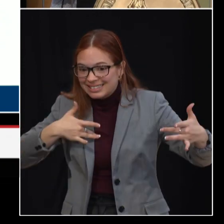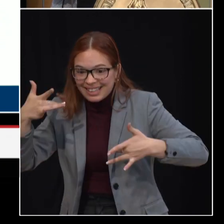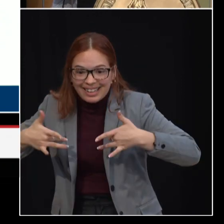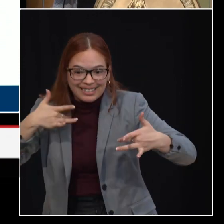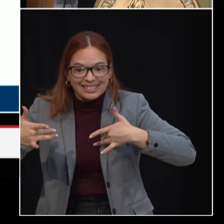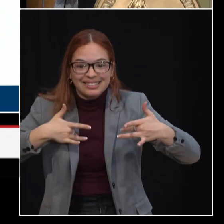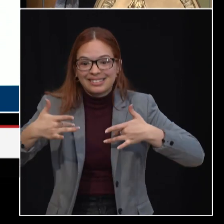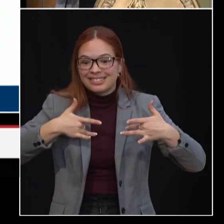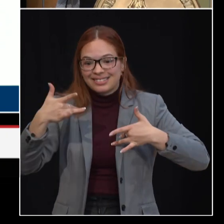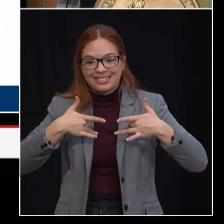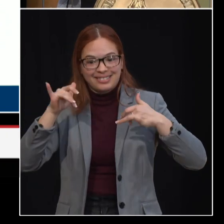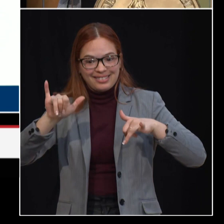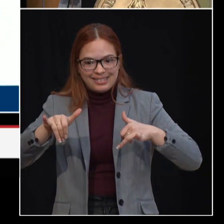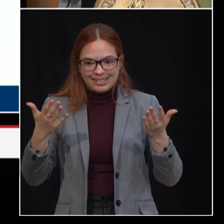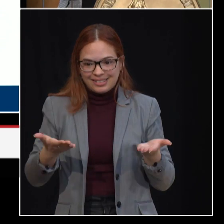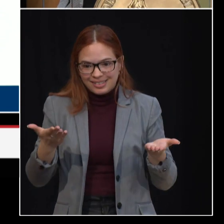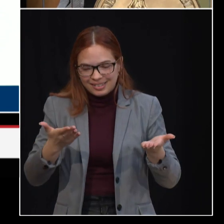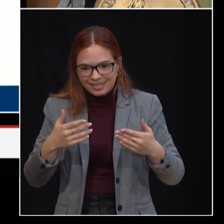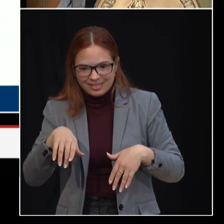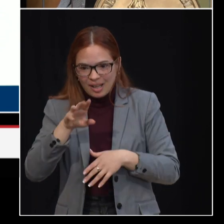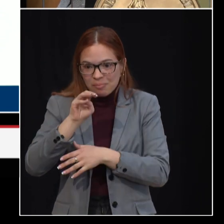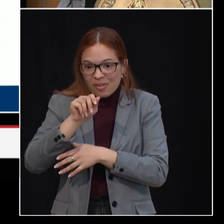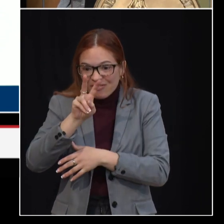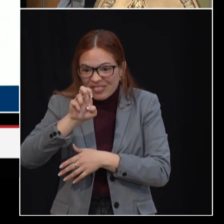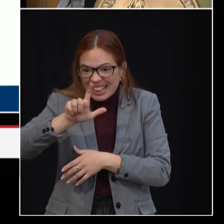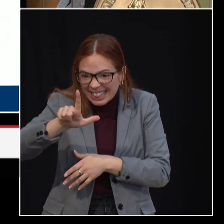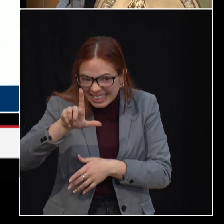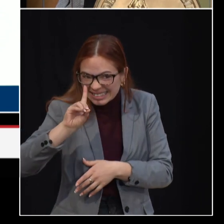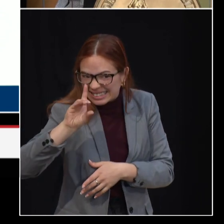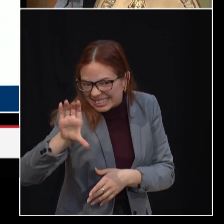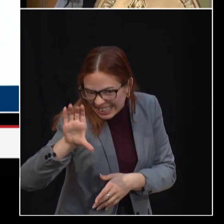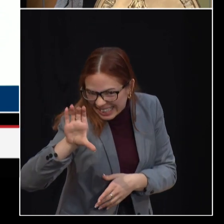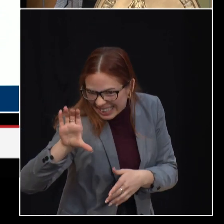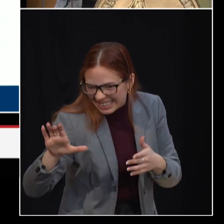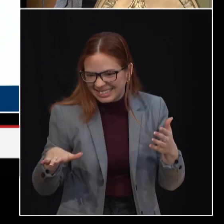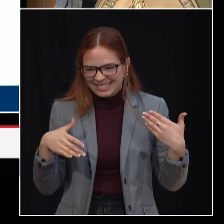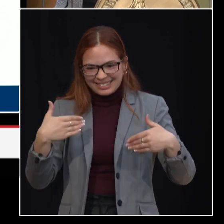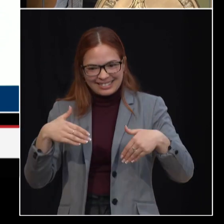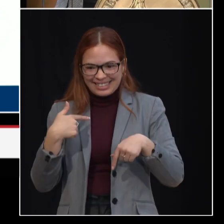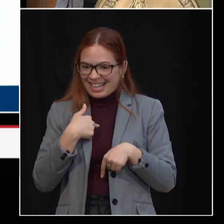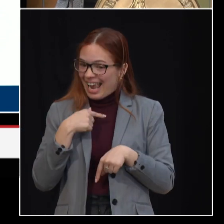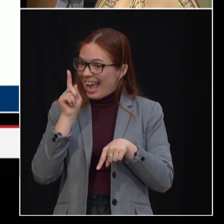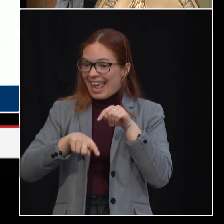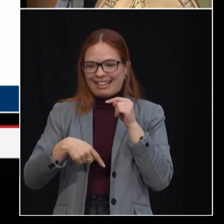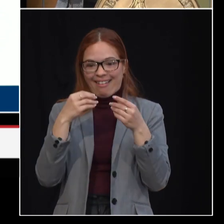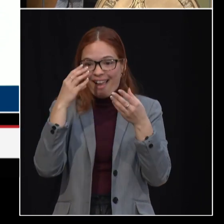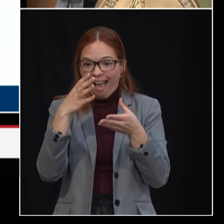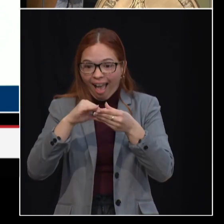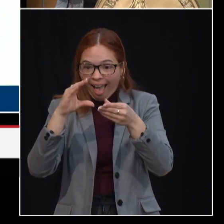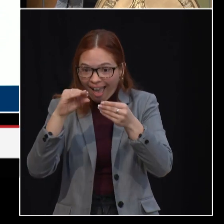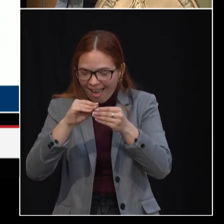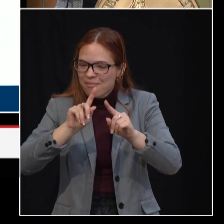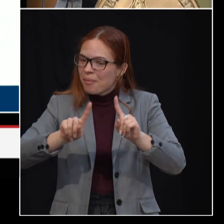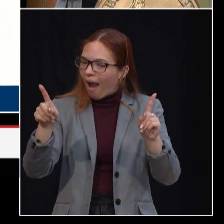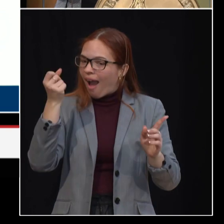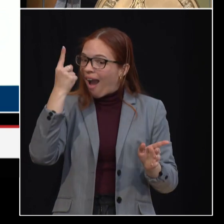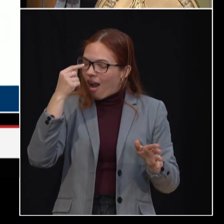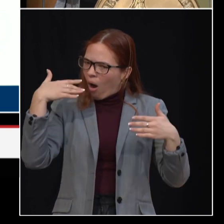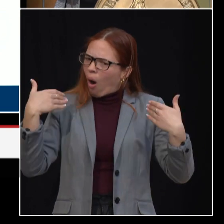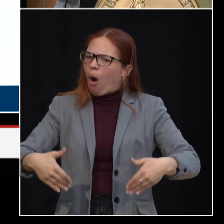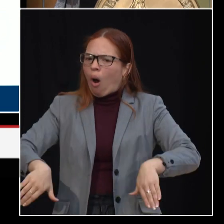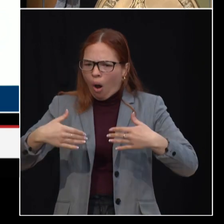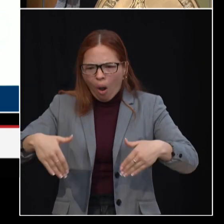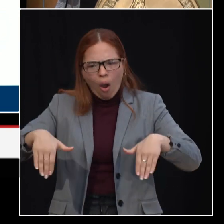coming to Washington, D.C. Now, I can't give you too much about that, but let me tell you, we're going to have a huge Marvel film taking place right